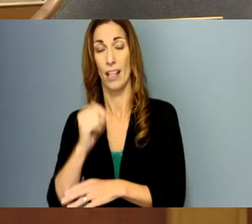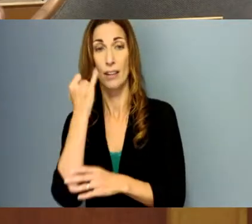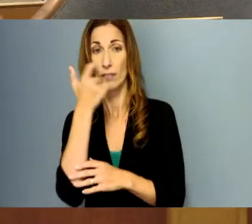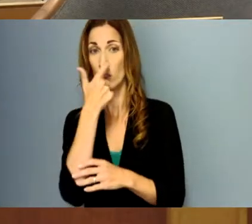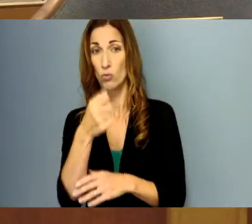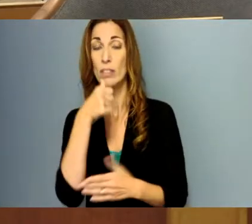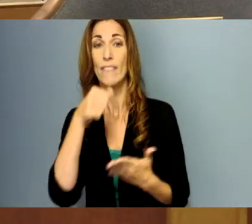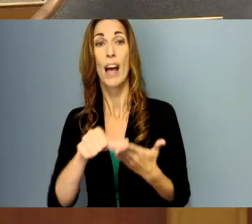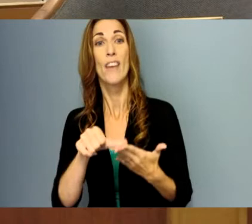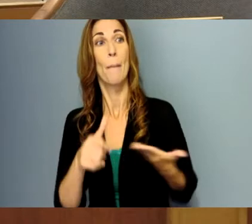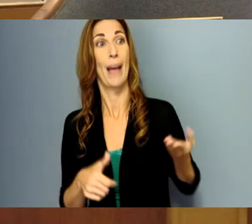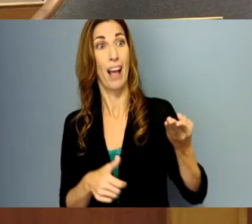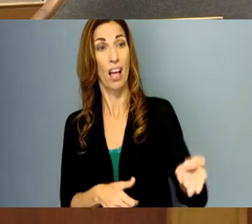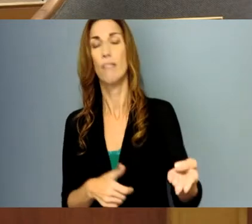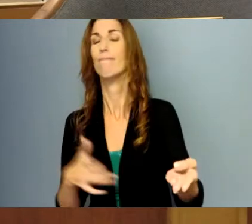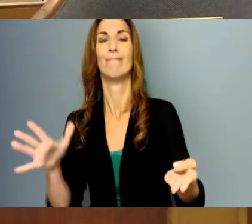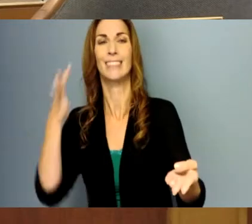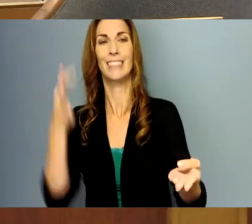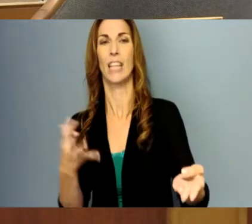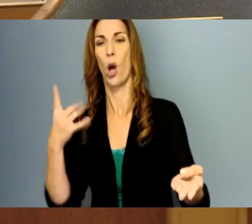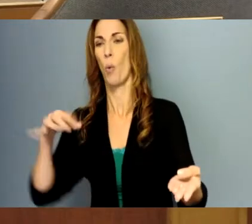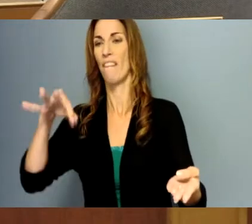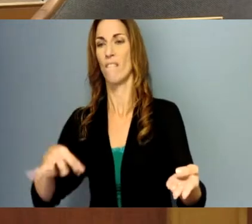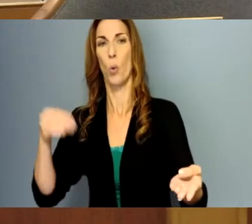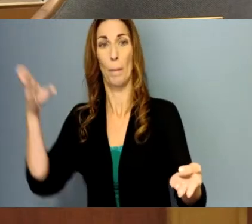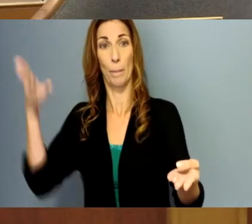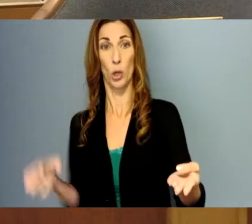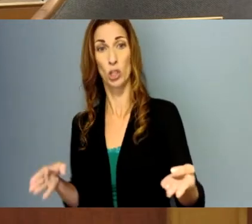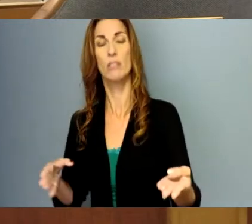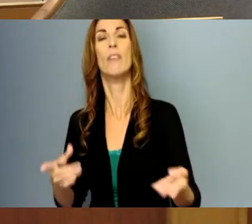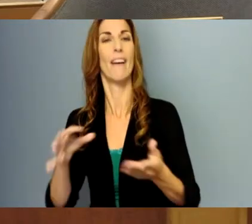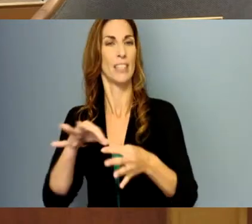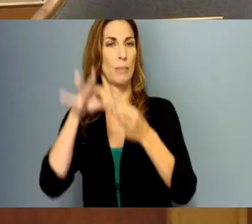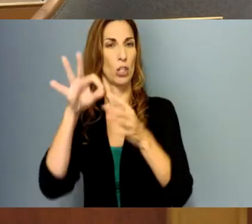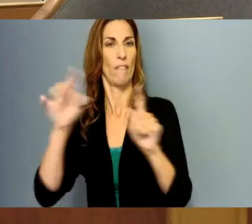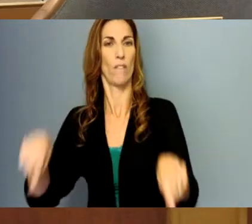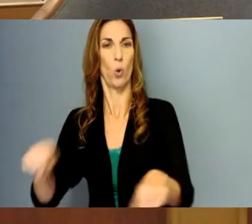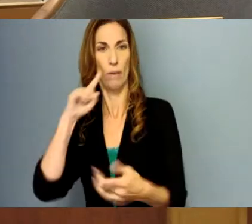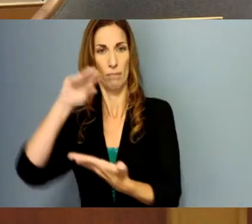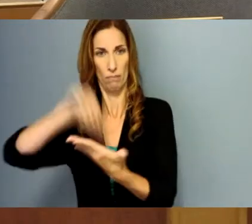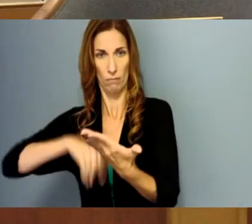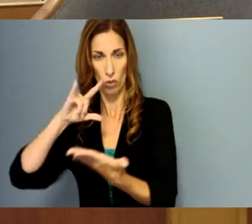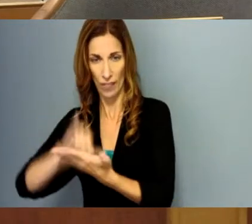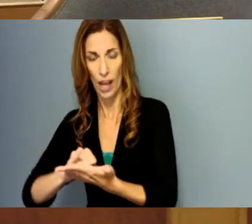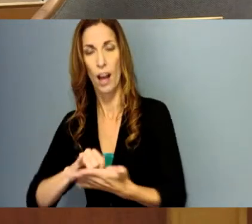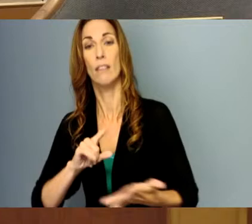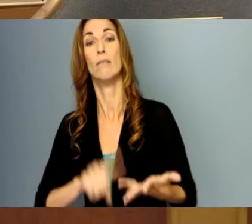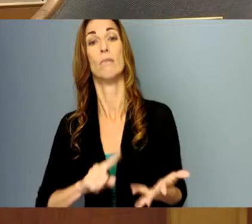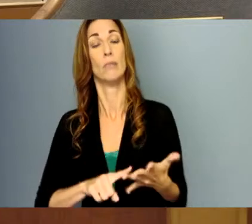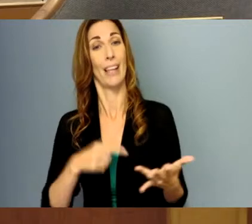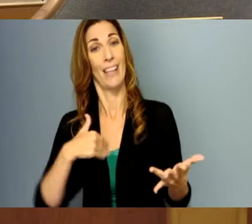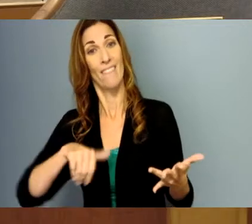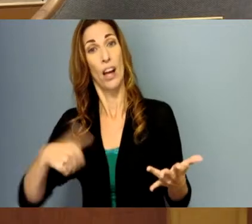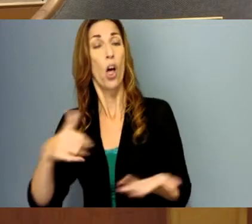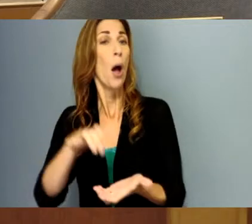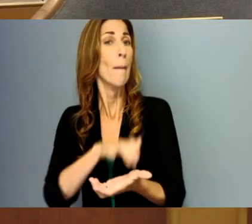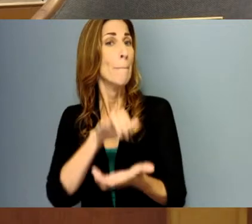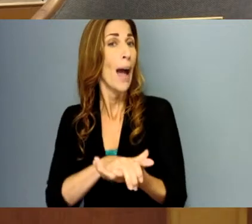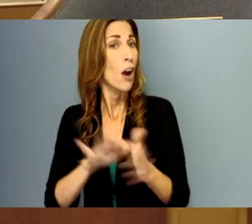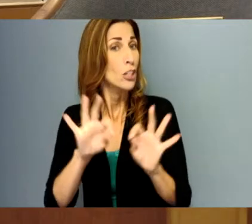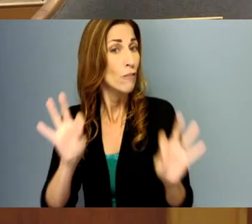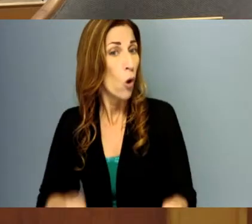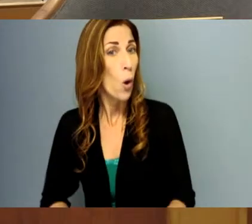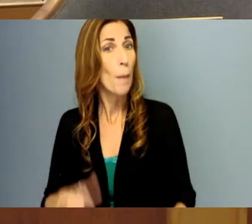mail-in ballot and then if they decide they want to vote at the polls, there's a form for that. There's a form, a marriage form, so that might